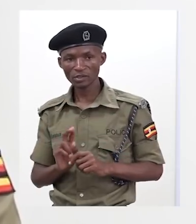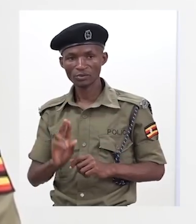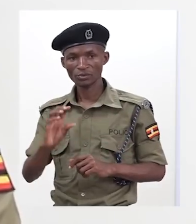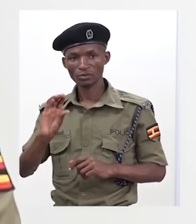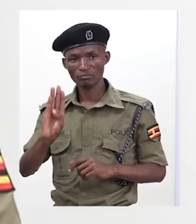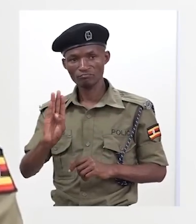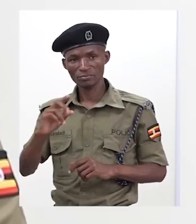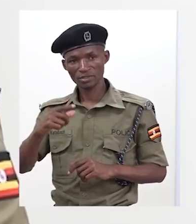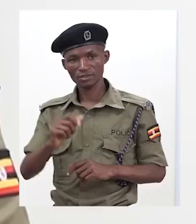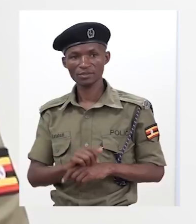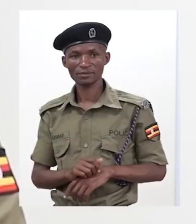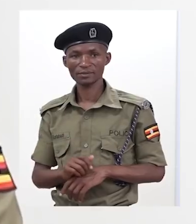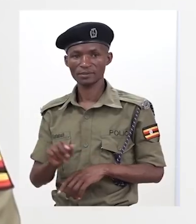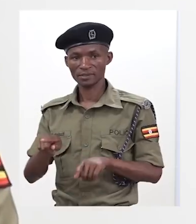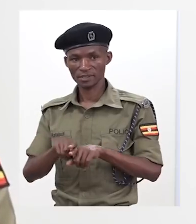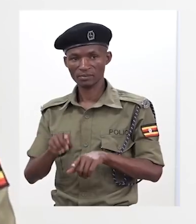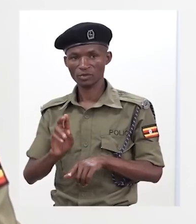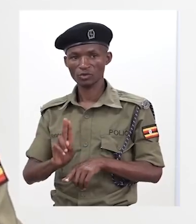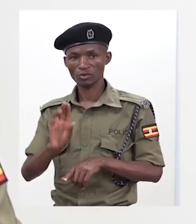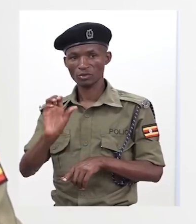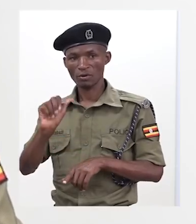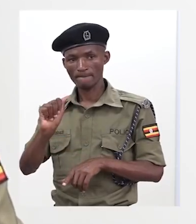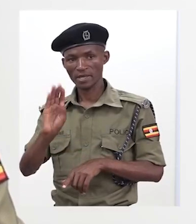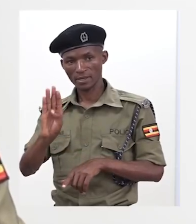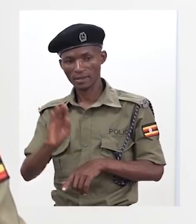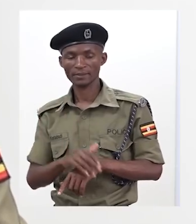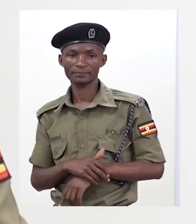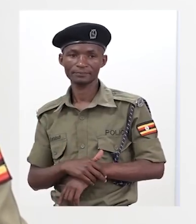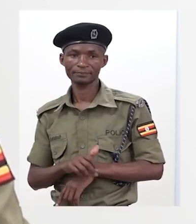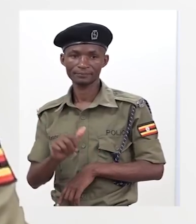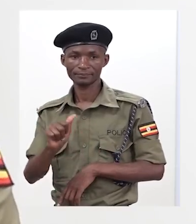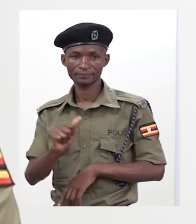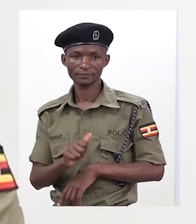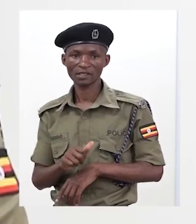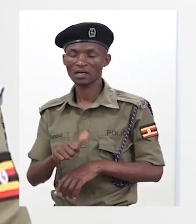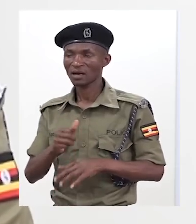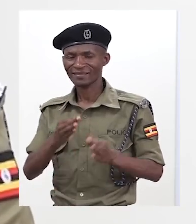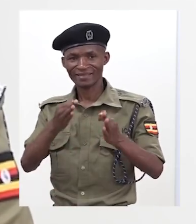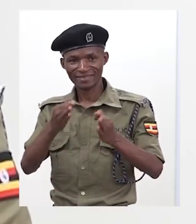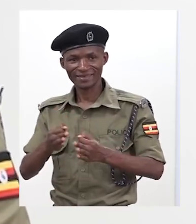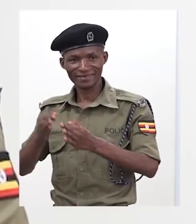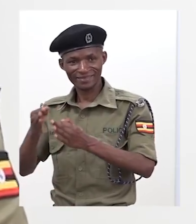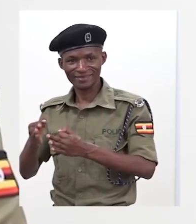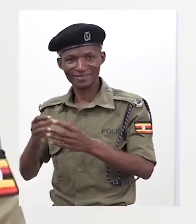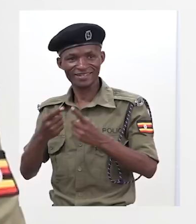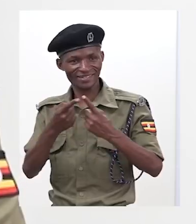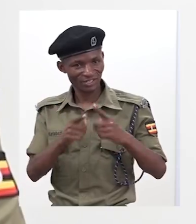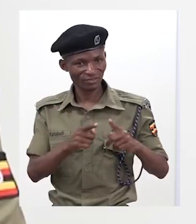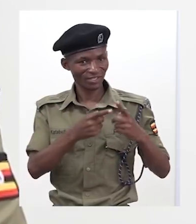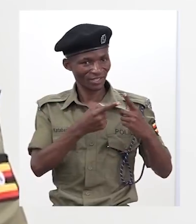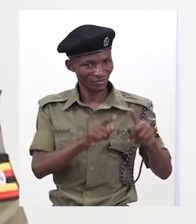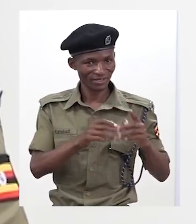UBG025B and UBA023U, and an assortment of car accessories,